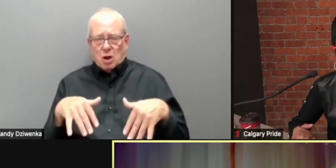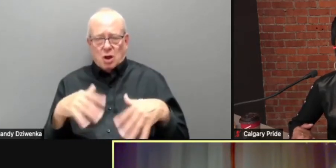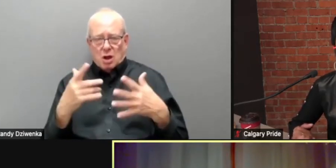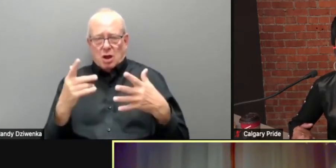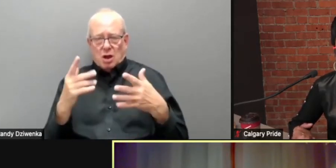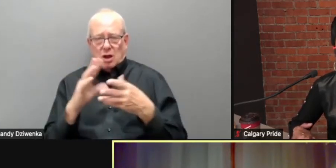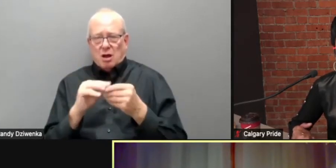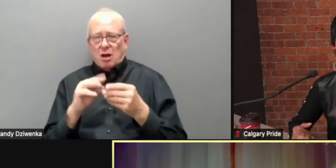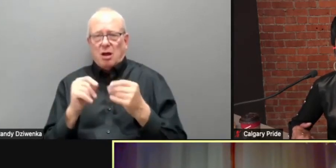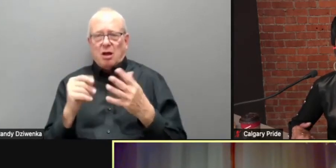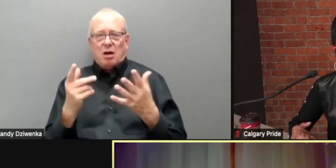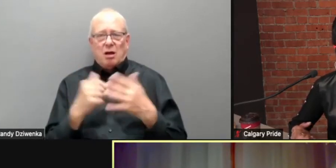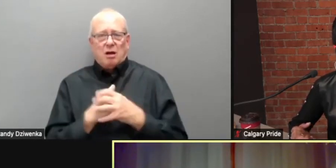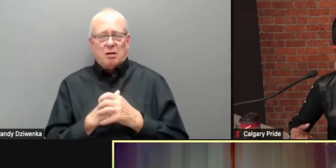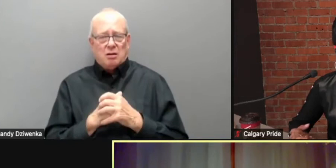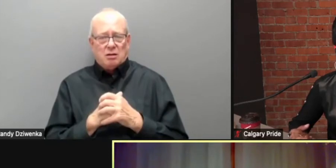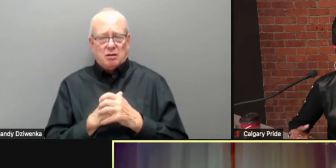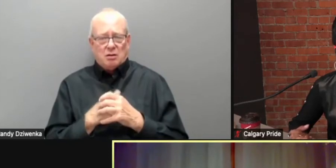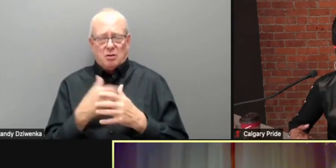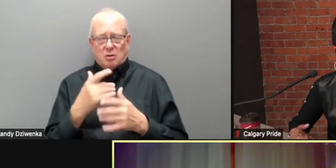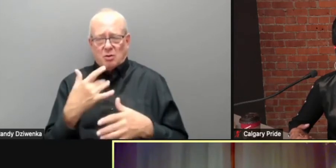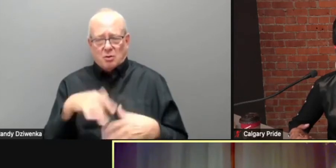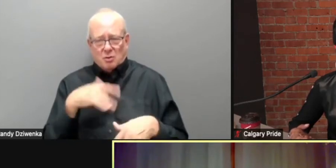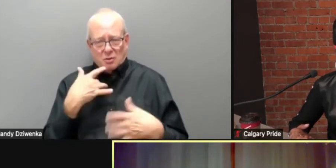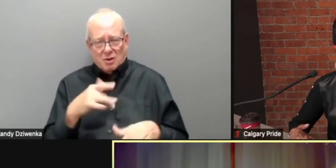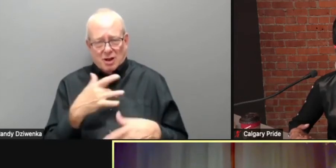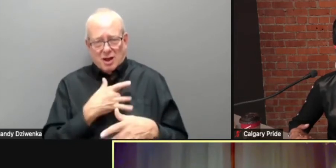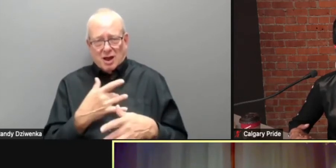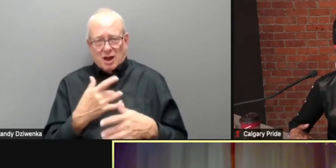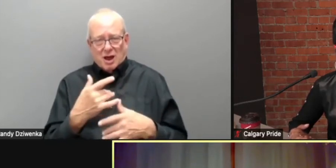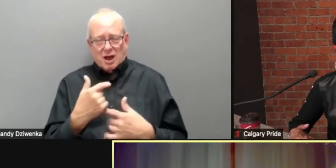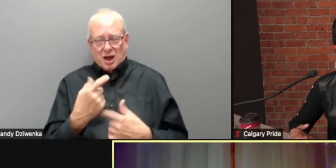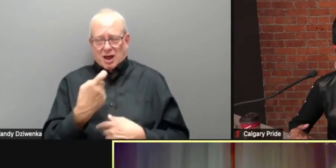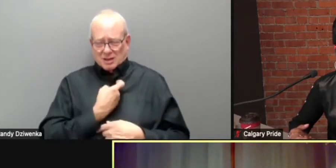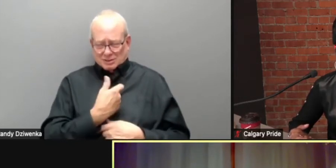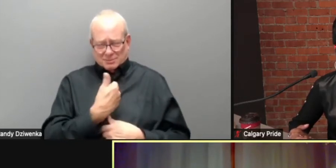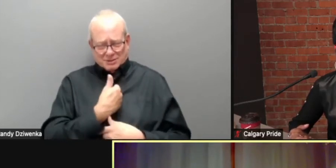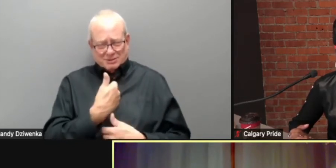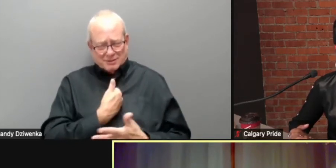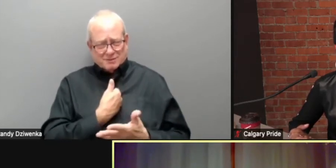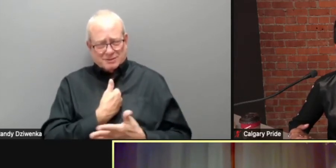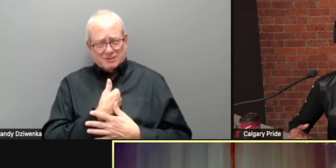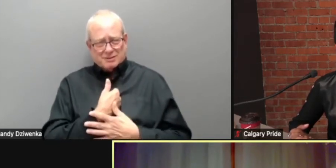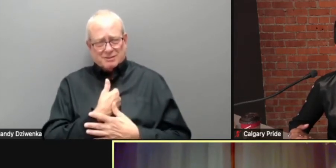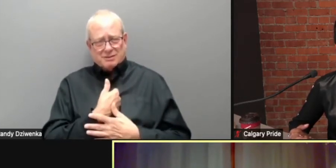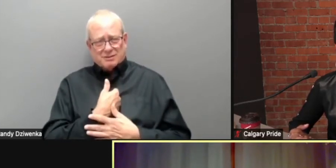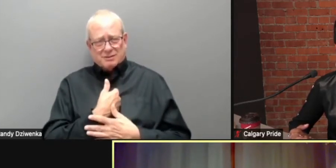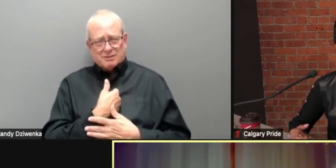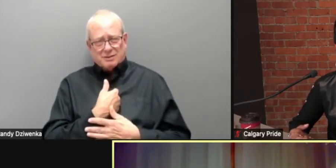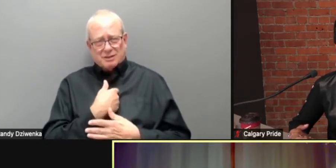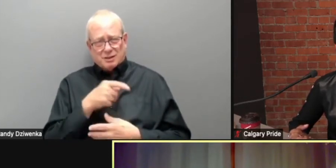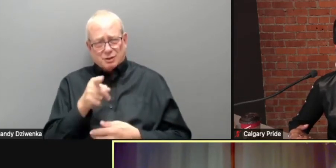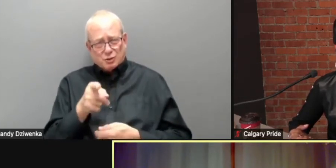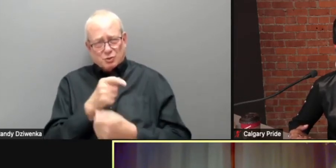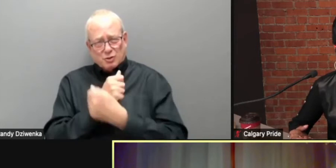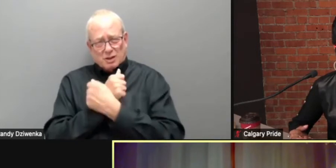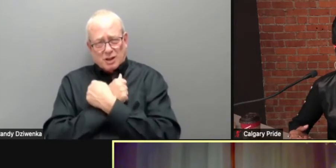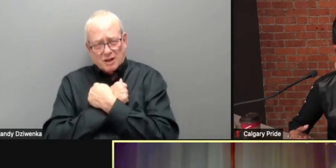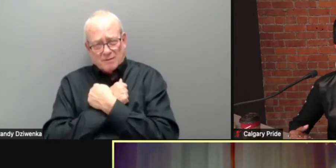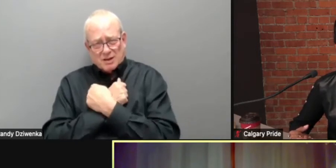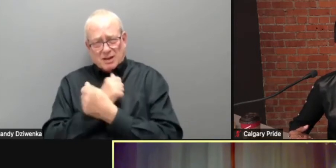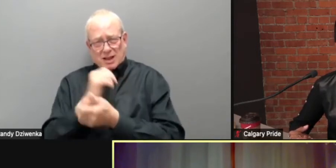asked myself a very simple question. Did you love him less after than you loved him